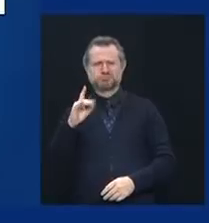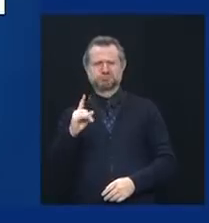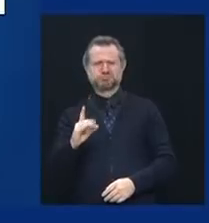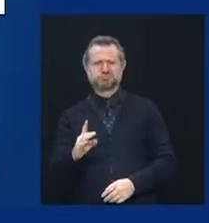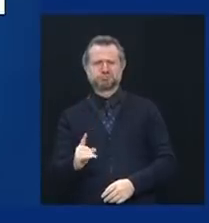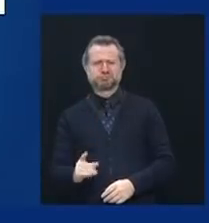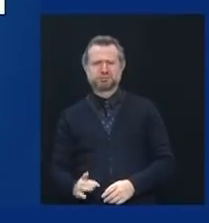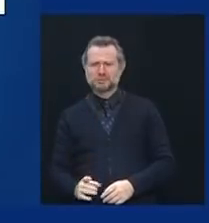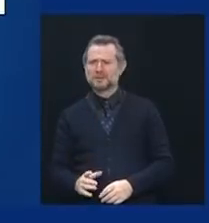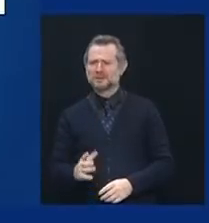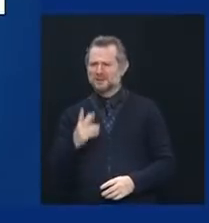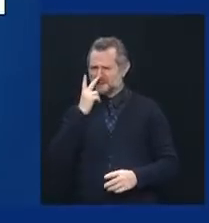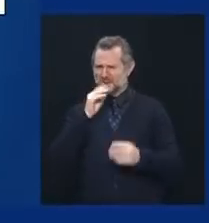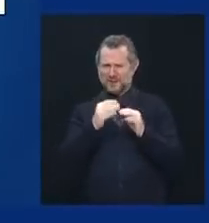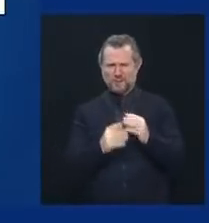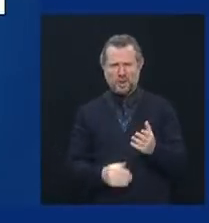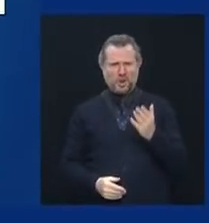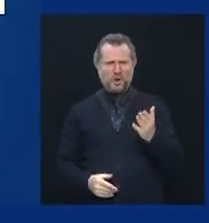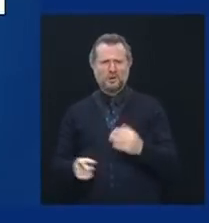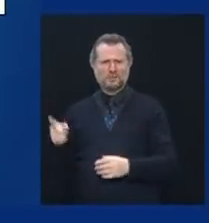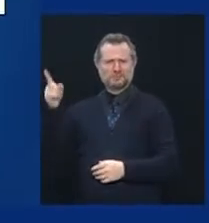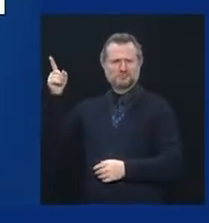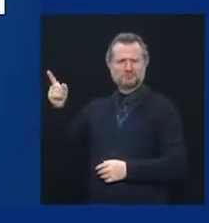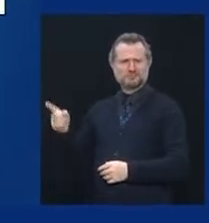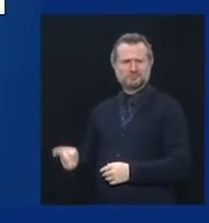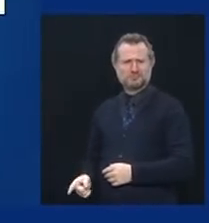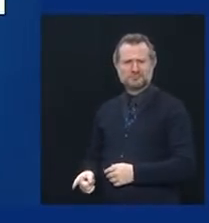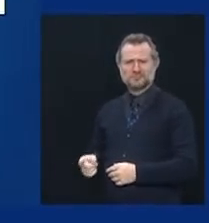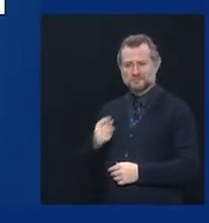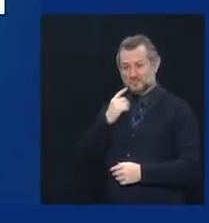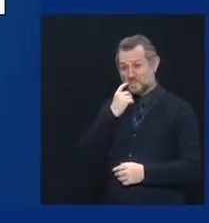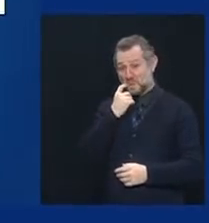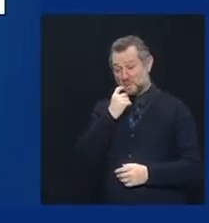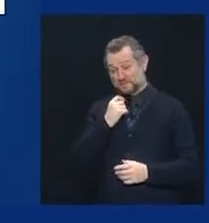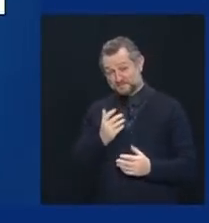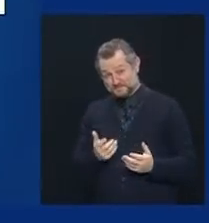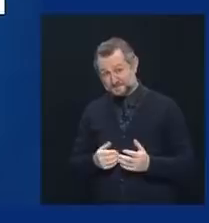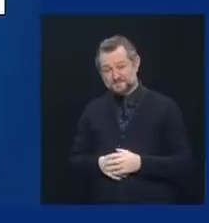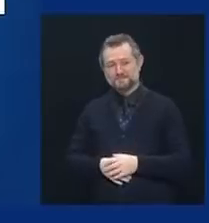all great. But you have the